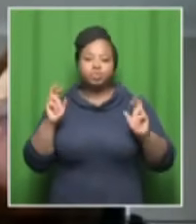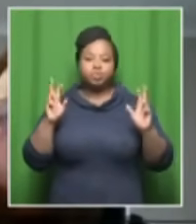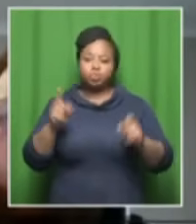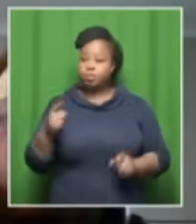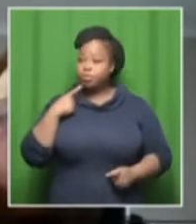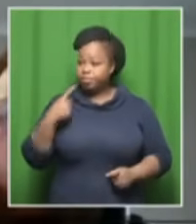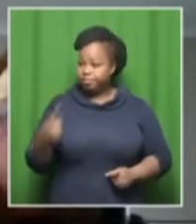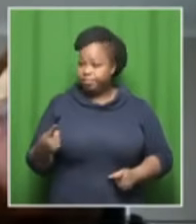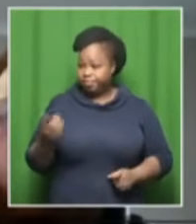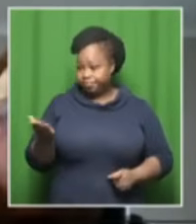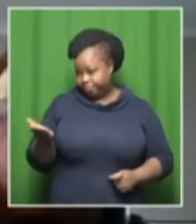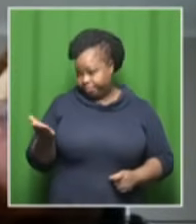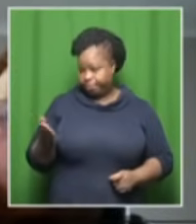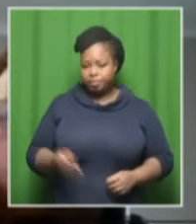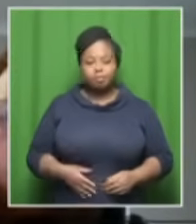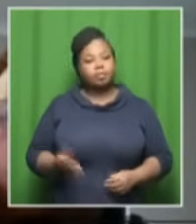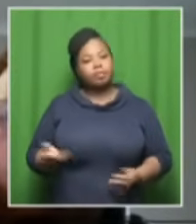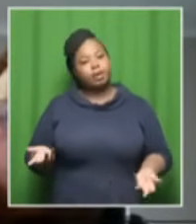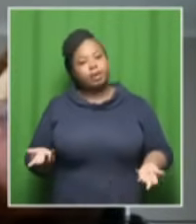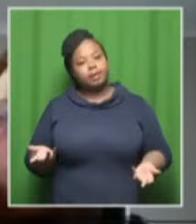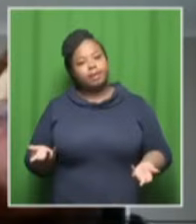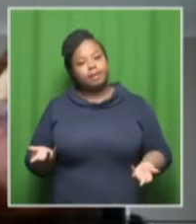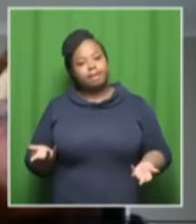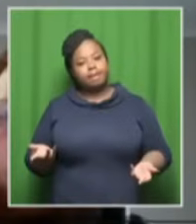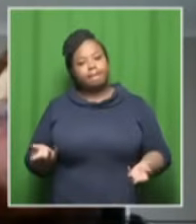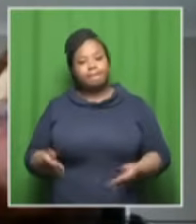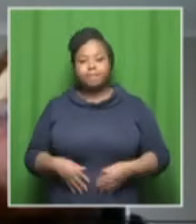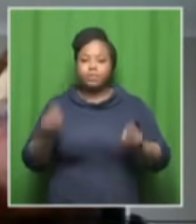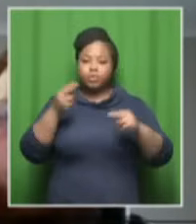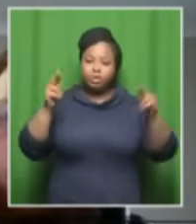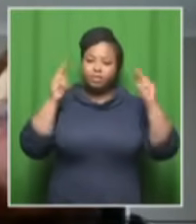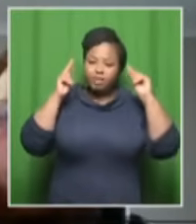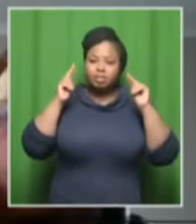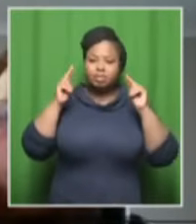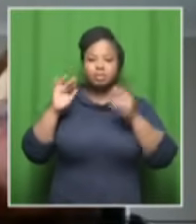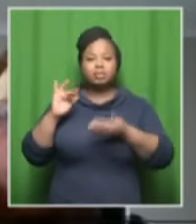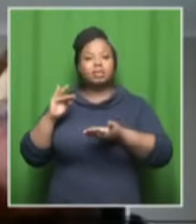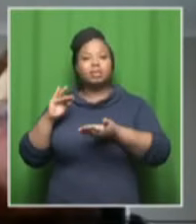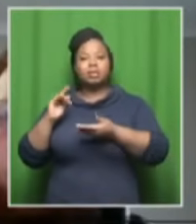said, dealing with university funds